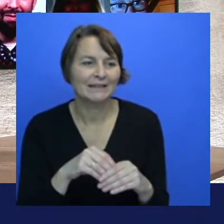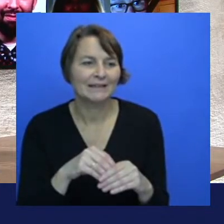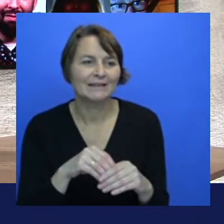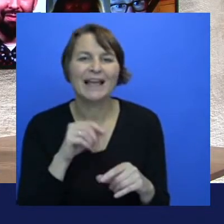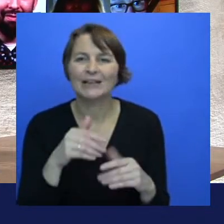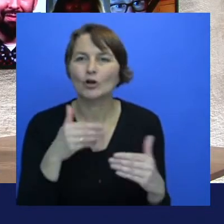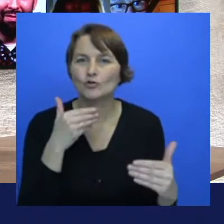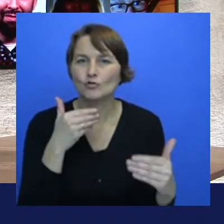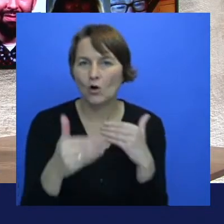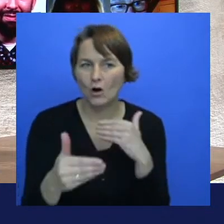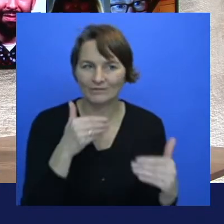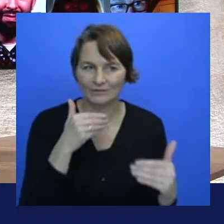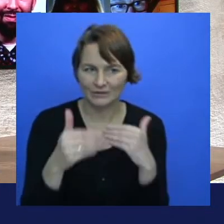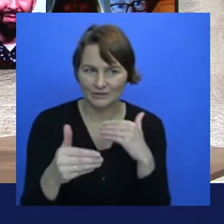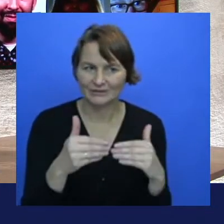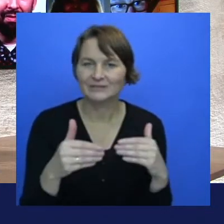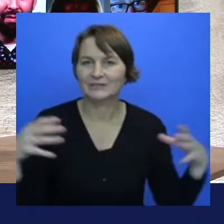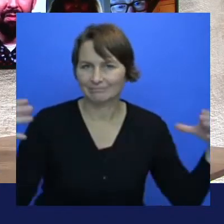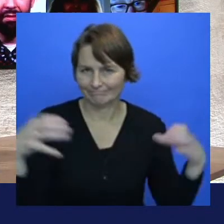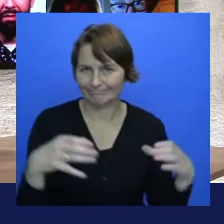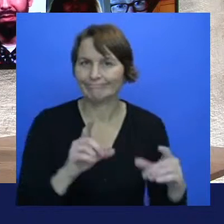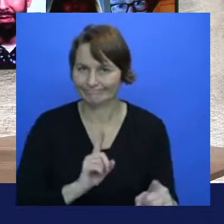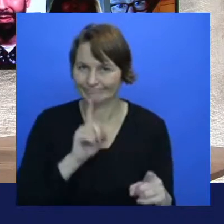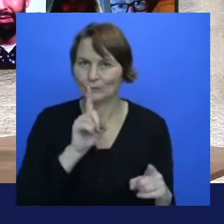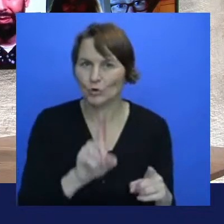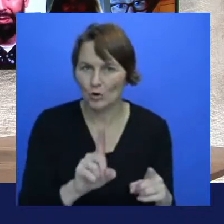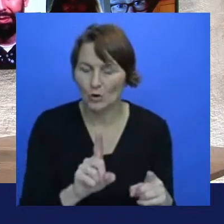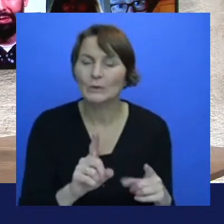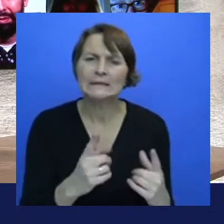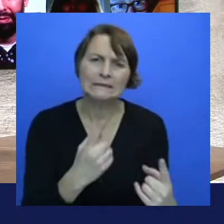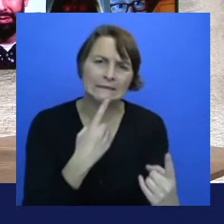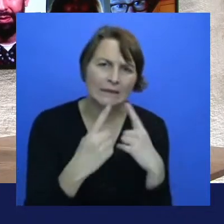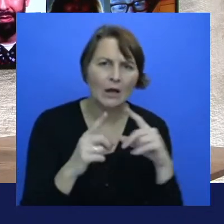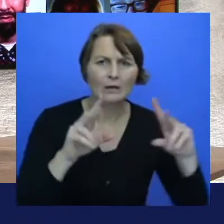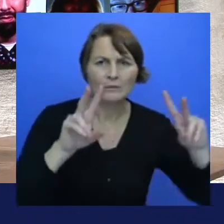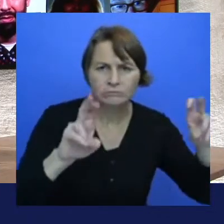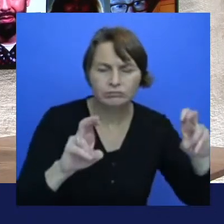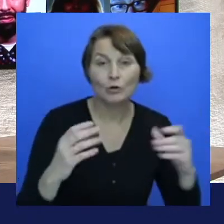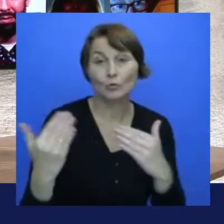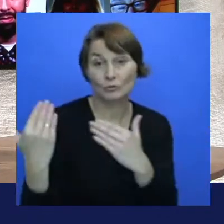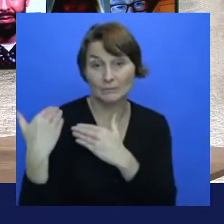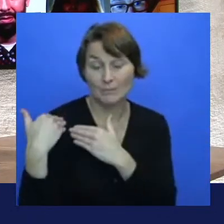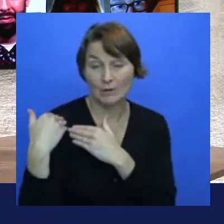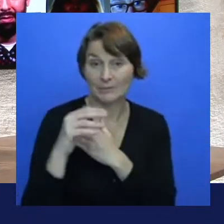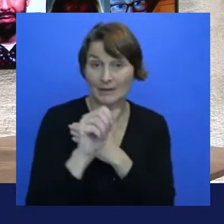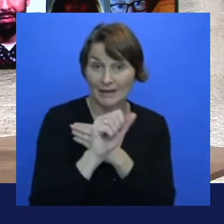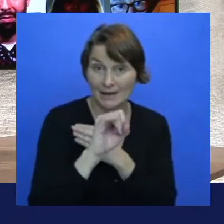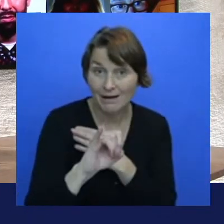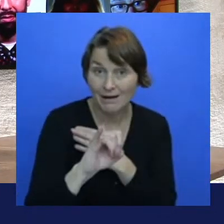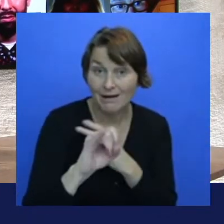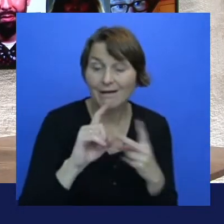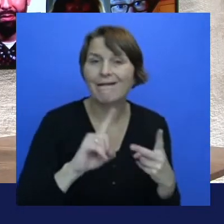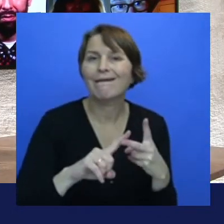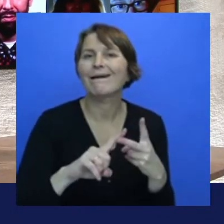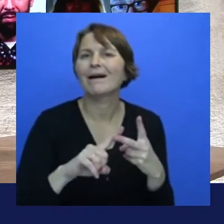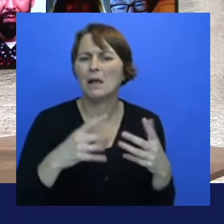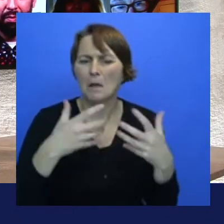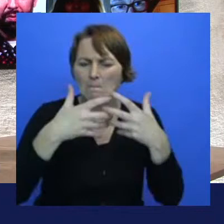discussing responsible AI and ethics in machine learning. We had great